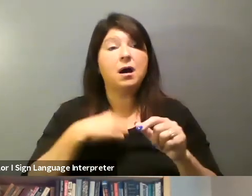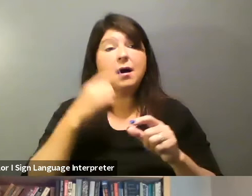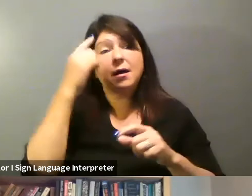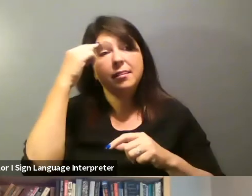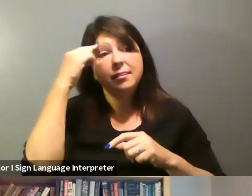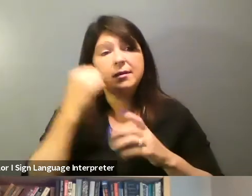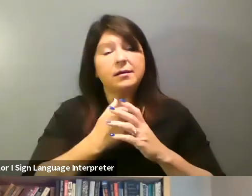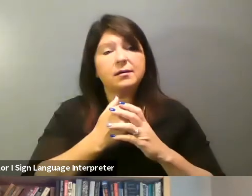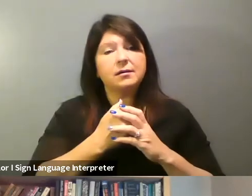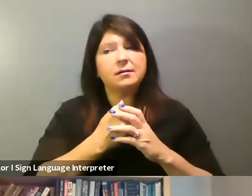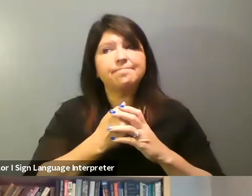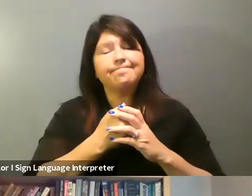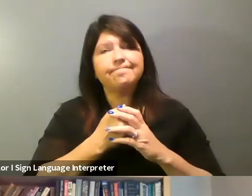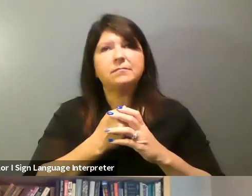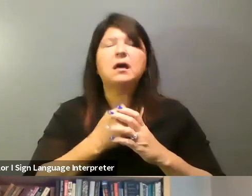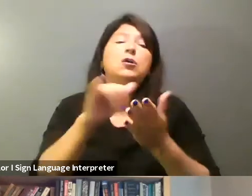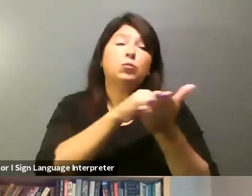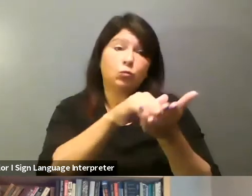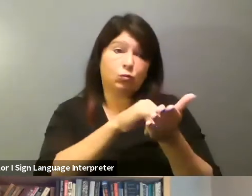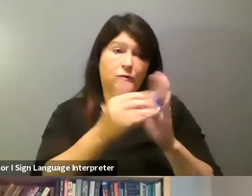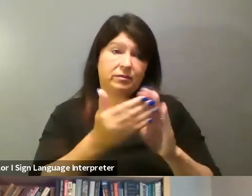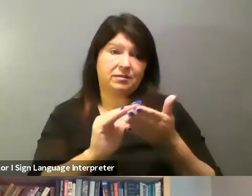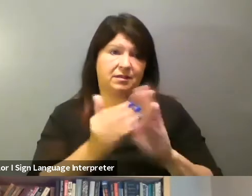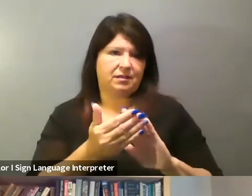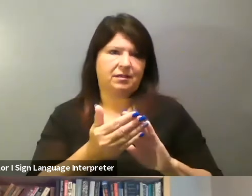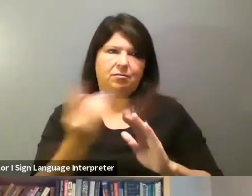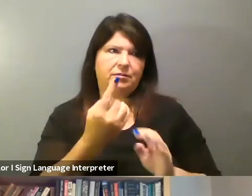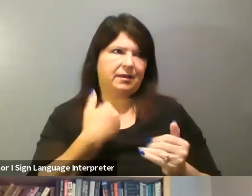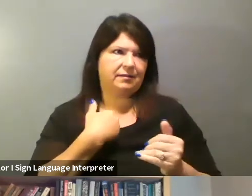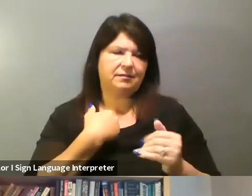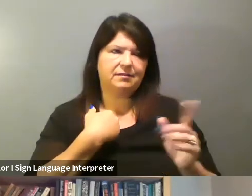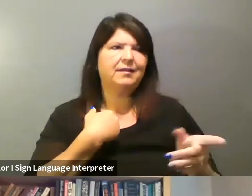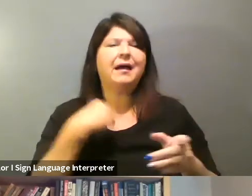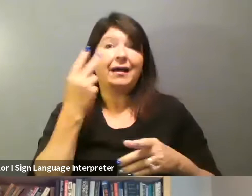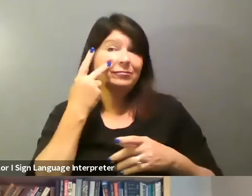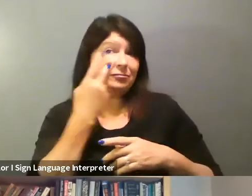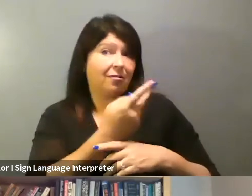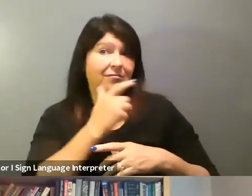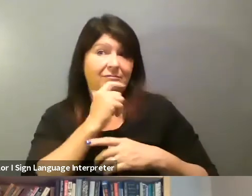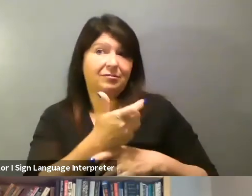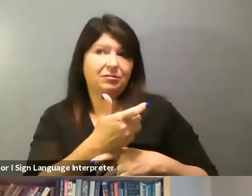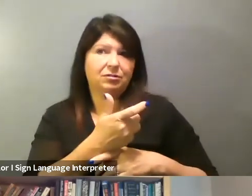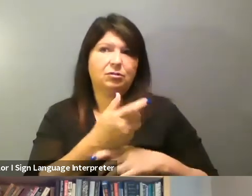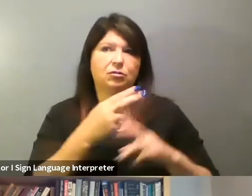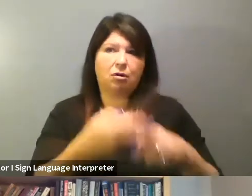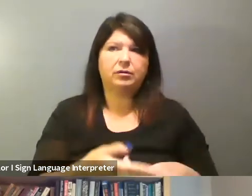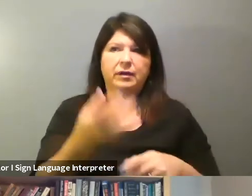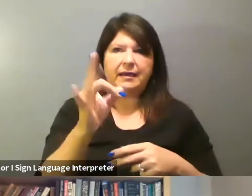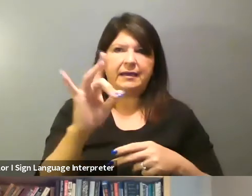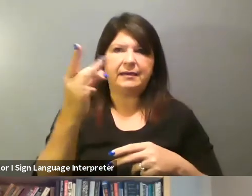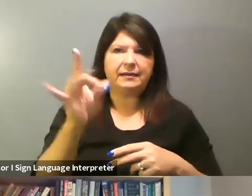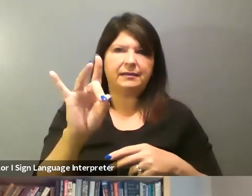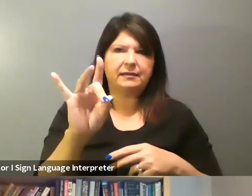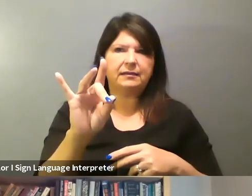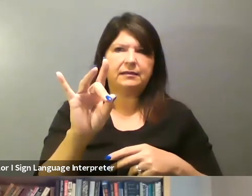New York City has. I saw this documentary when I was probably 12 called 80 Blocks from Tiffany's that takes